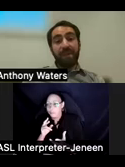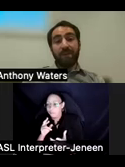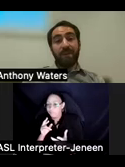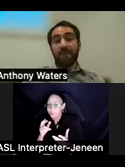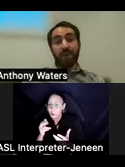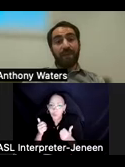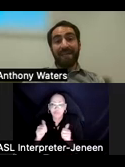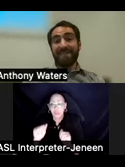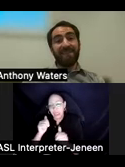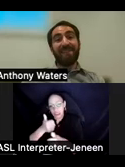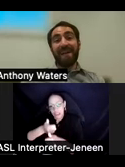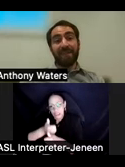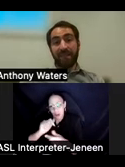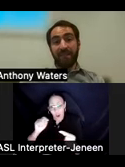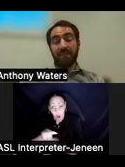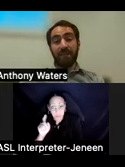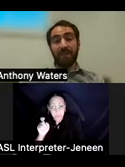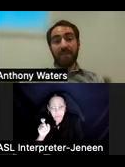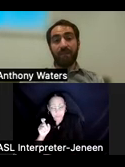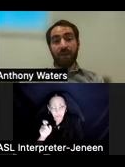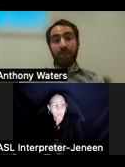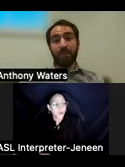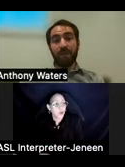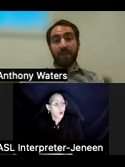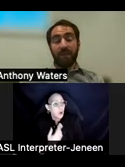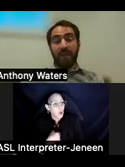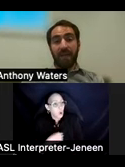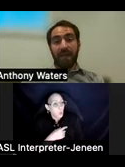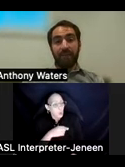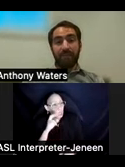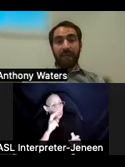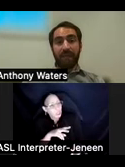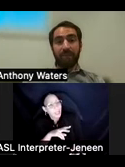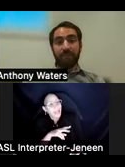the one thing that we always look at is the lethality of the self-harm.